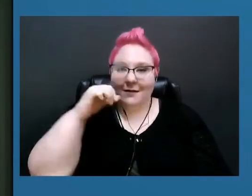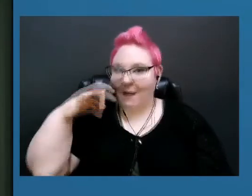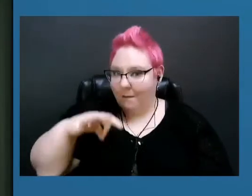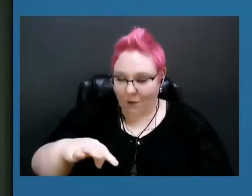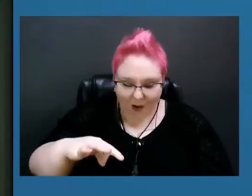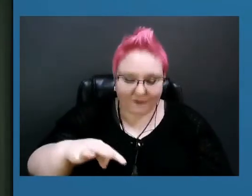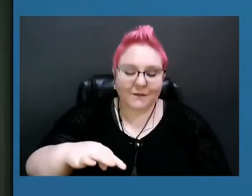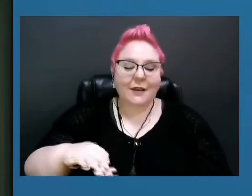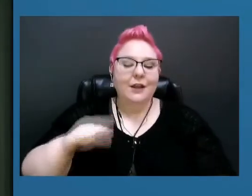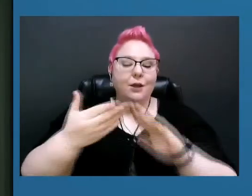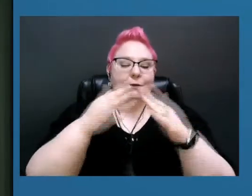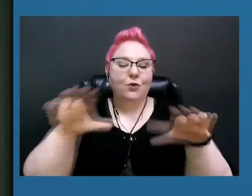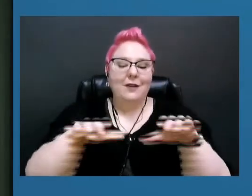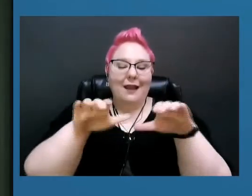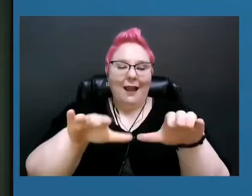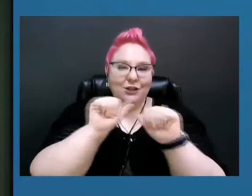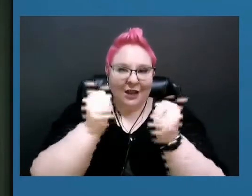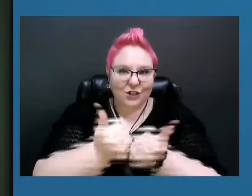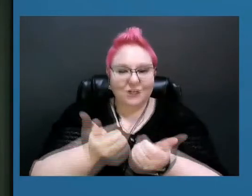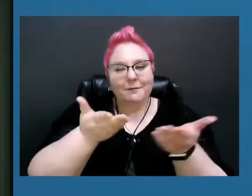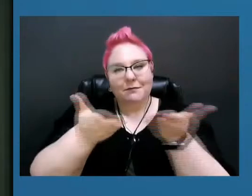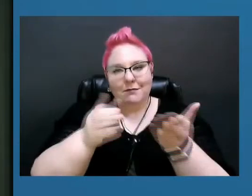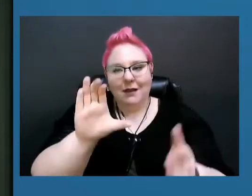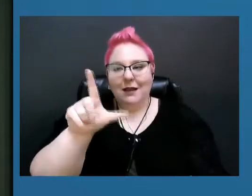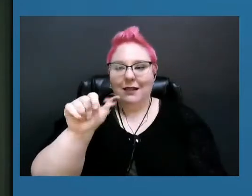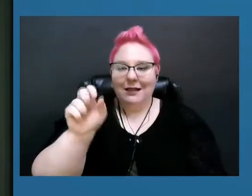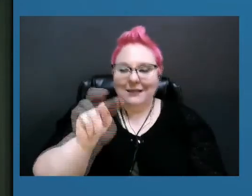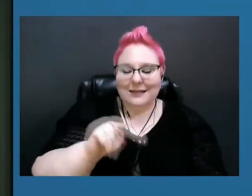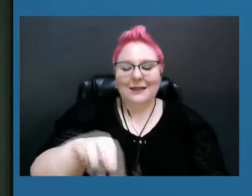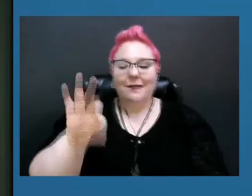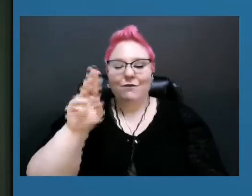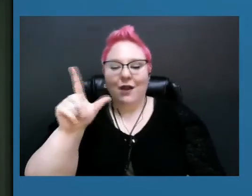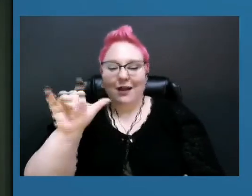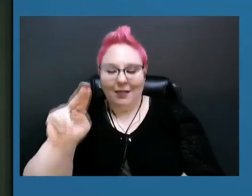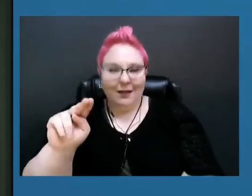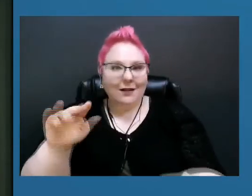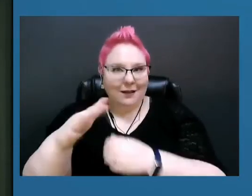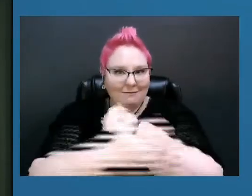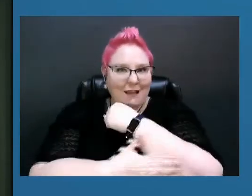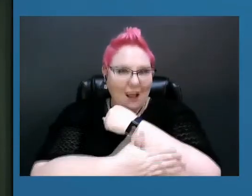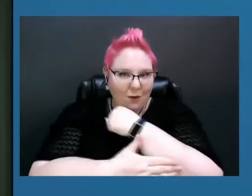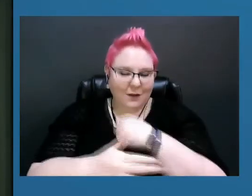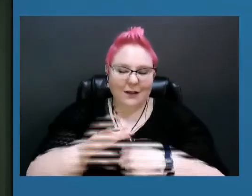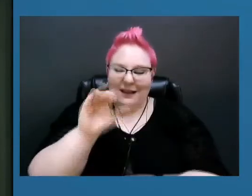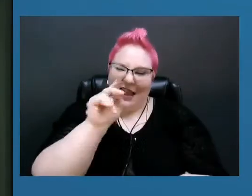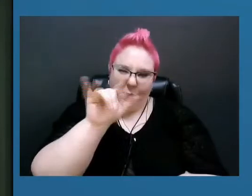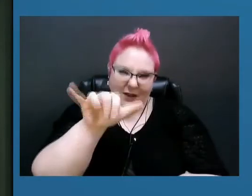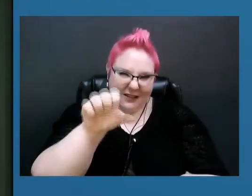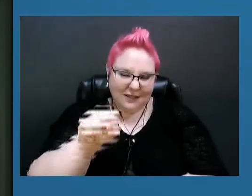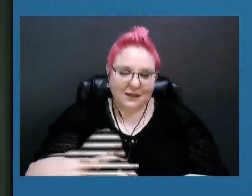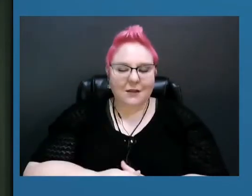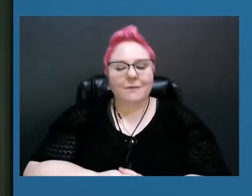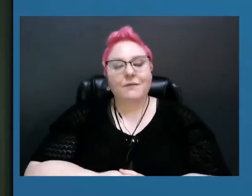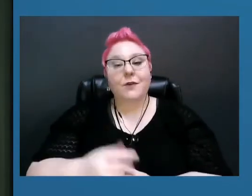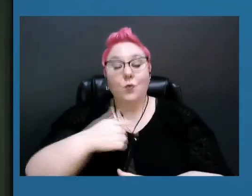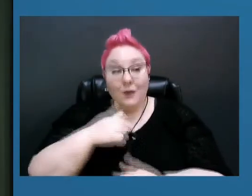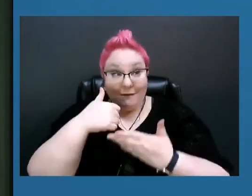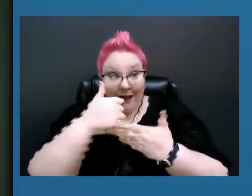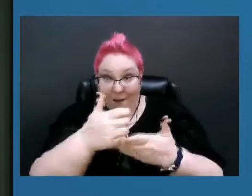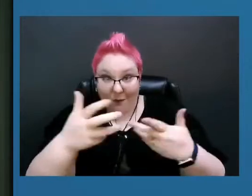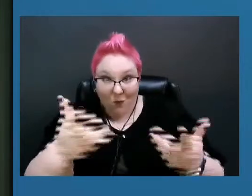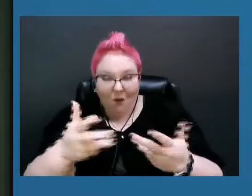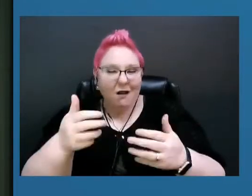that has been serving Clinton and Franklin counties for 59 years. One of the primary needs we assist with year after year is food.